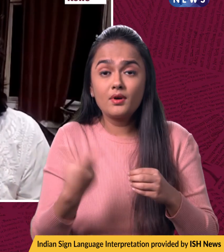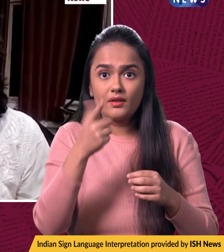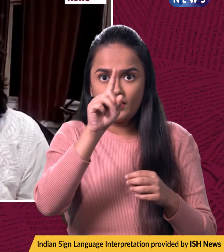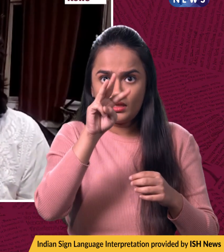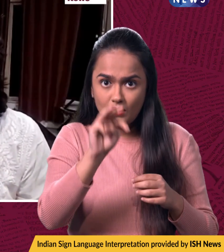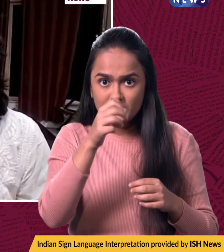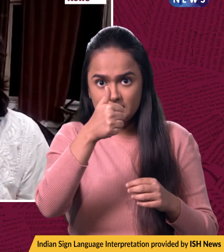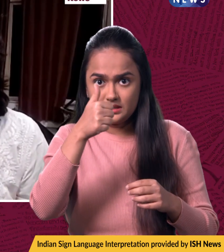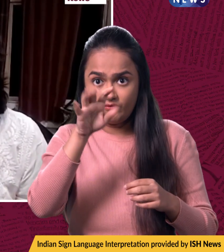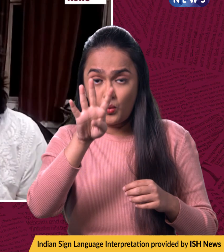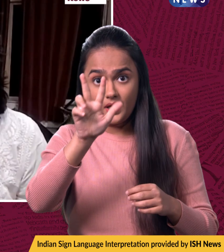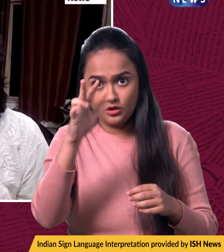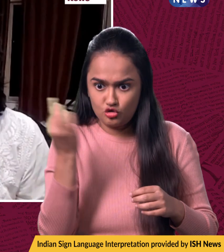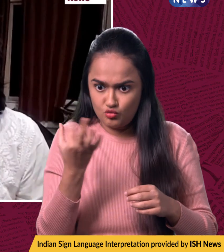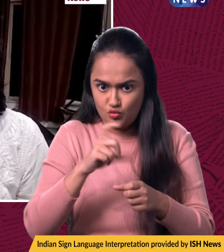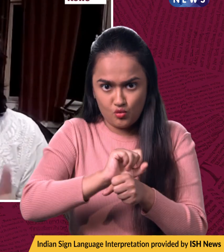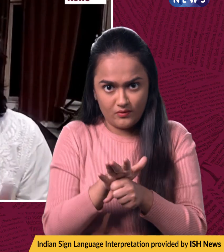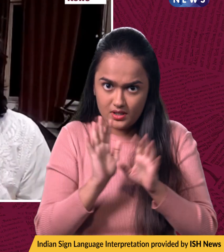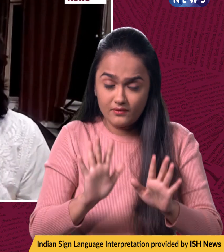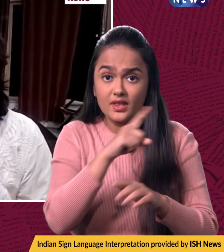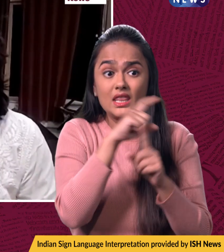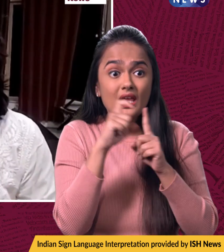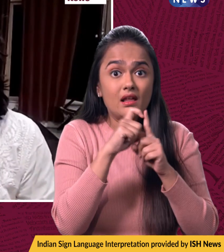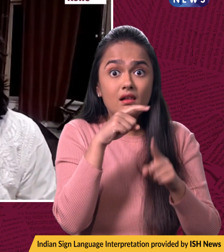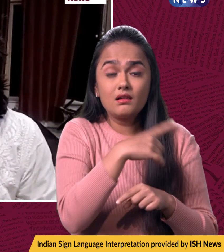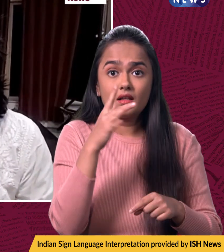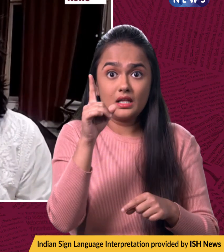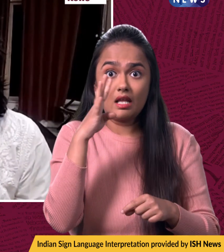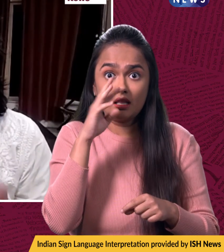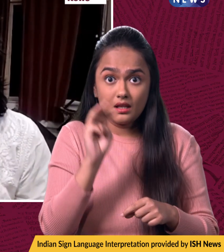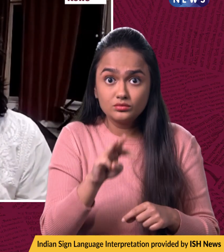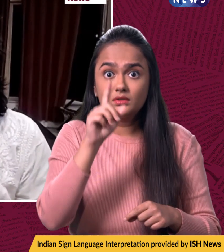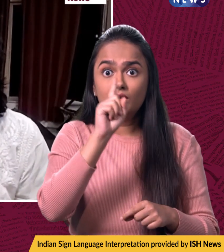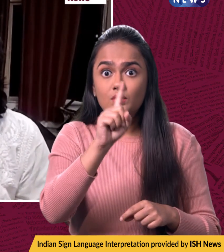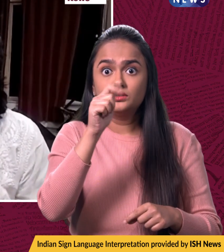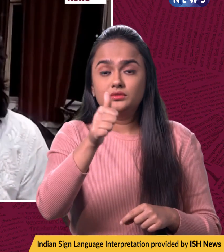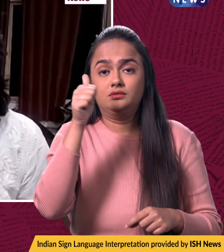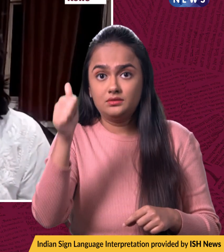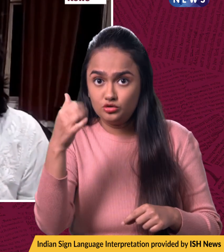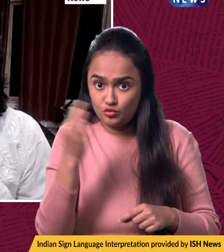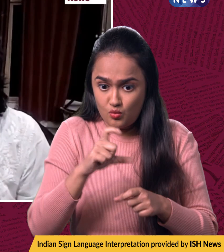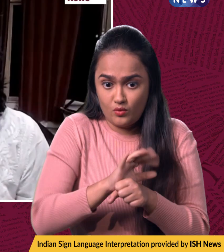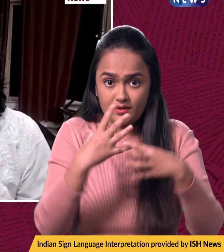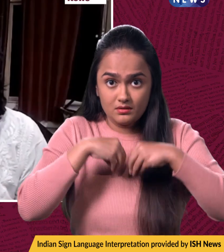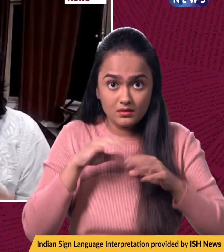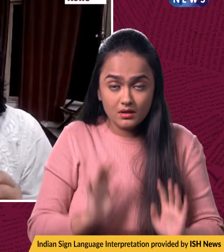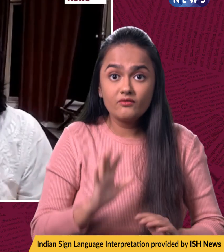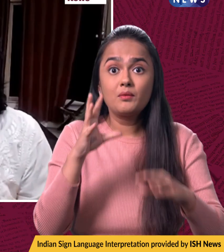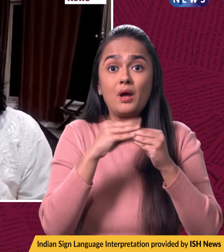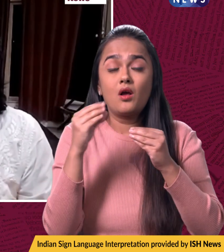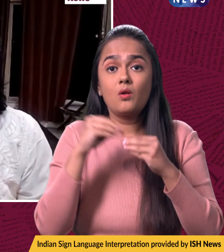reported 13,648 new COVID cases. Delhi has reported 19,166 new COVID